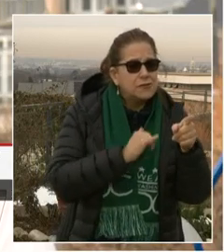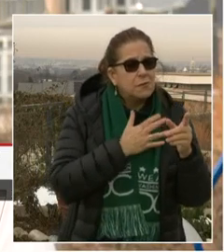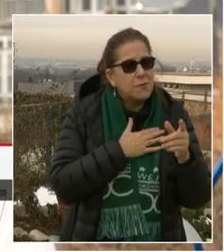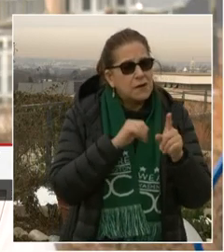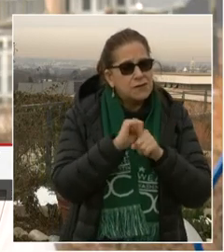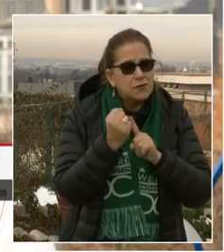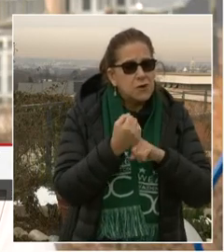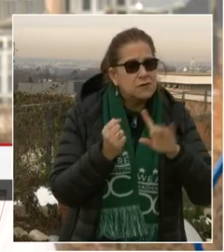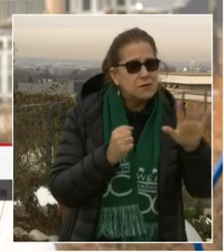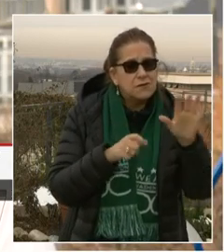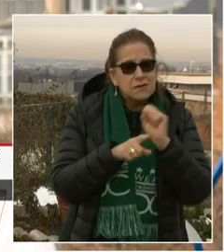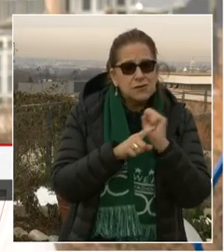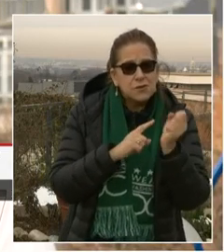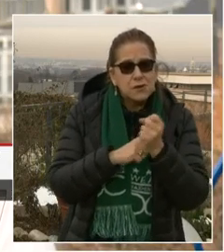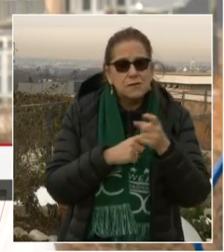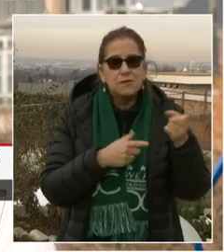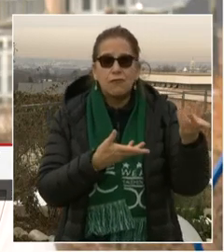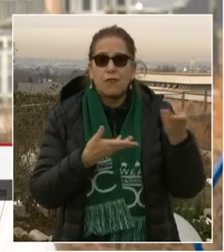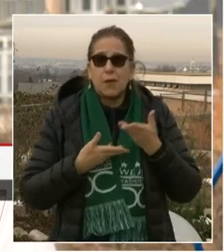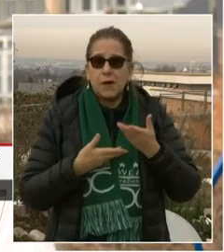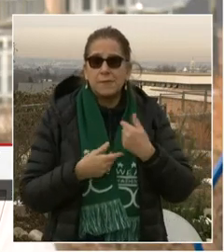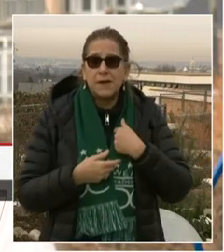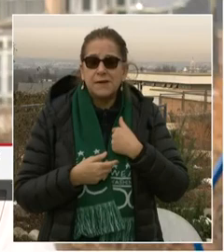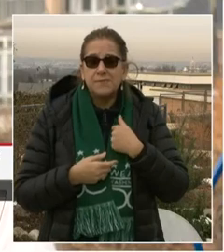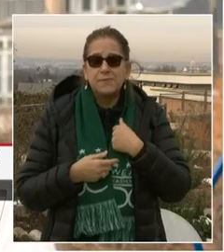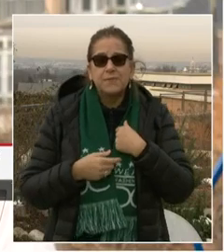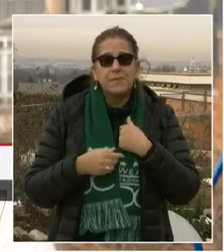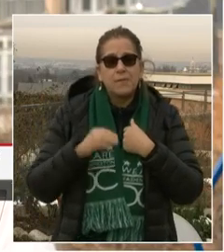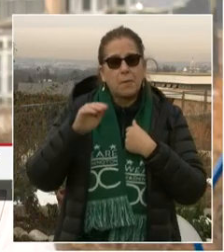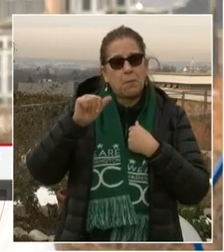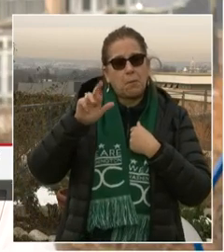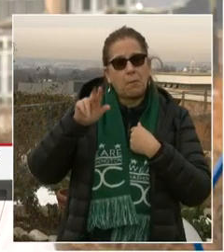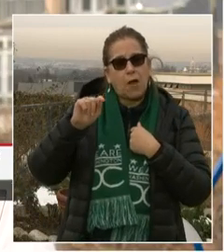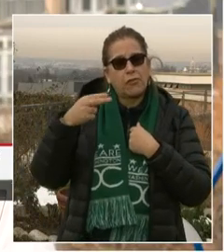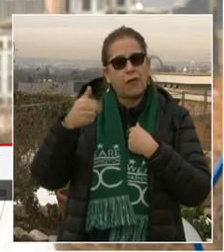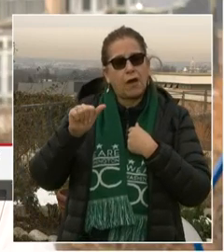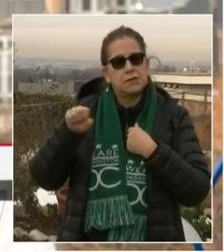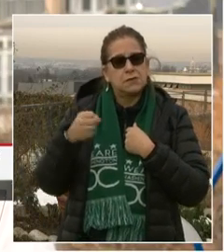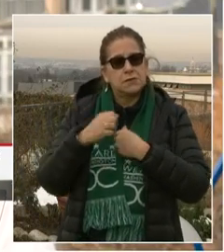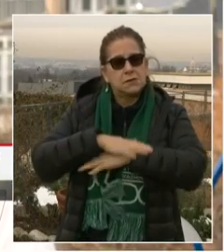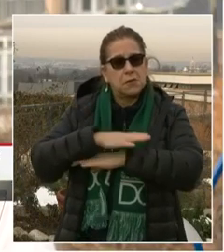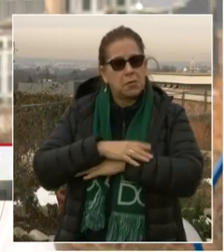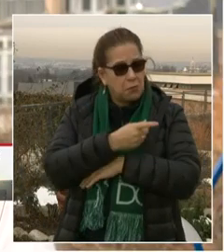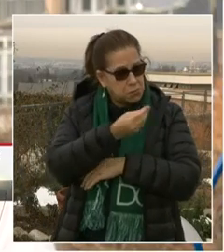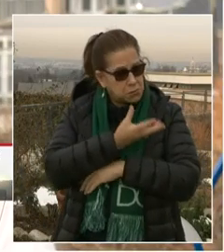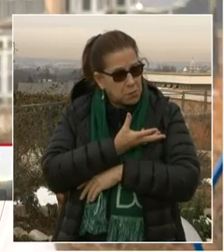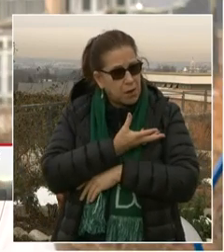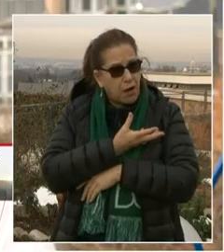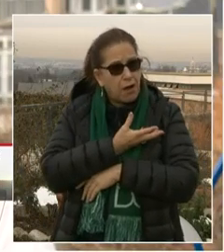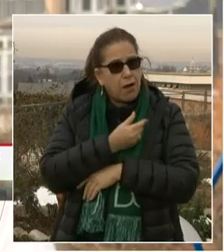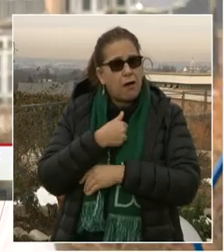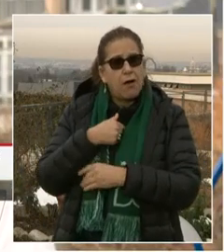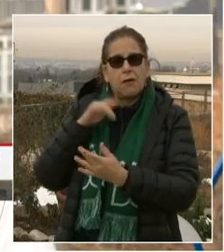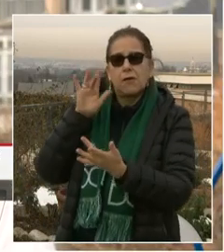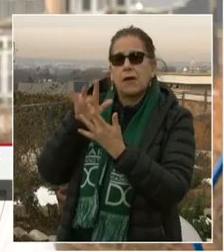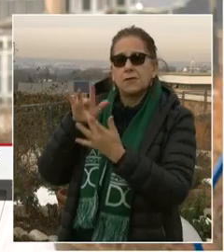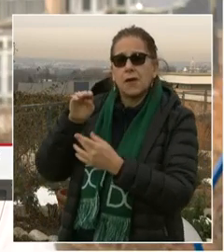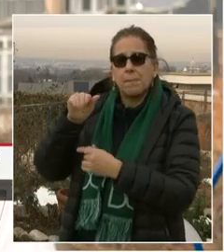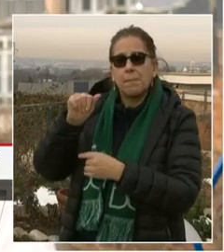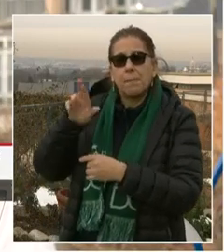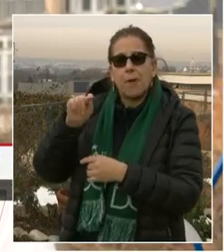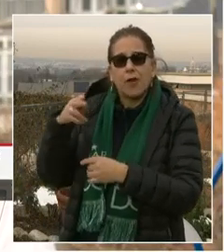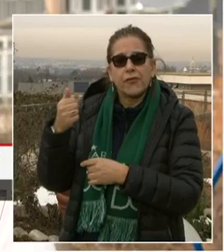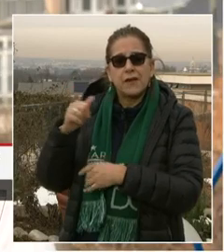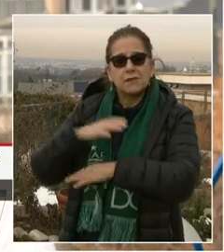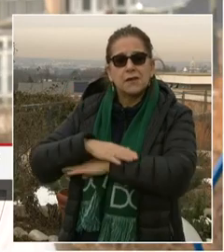out to Martha's Table. I reached out and was connected with Miss Ida Bryant, the home-based family